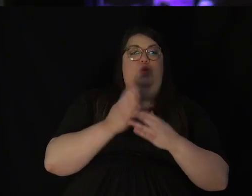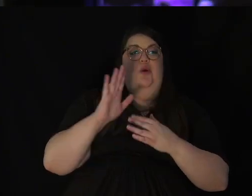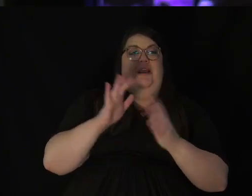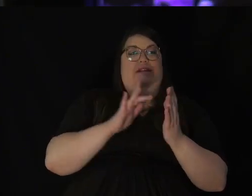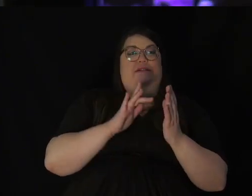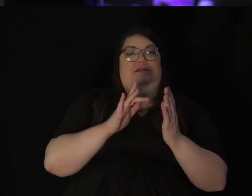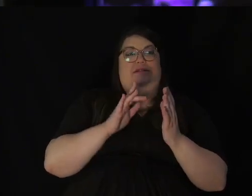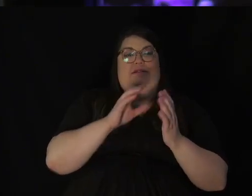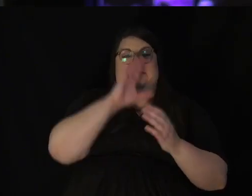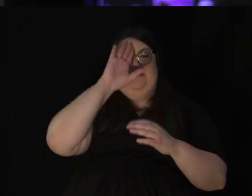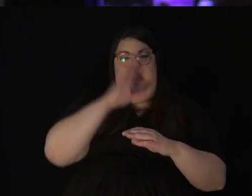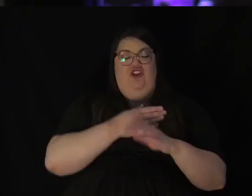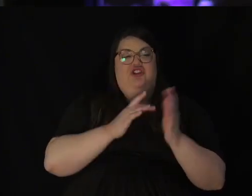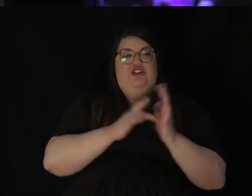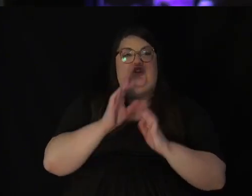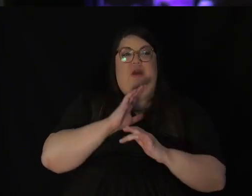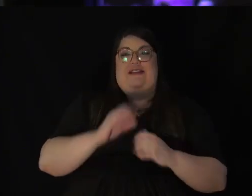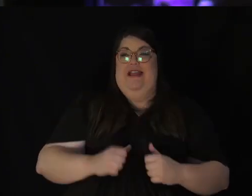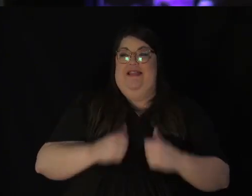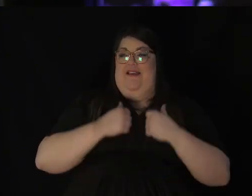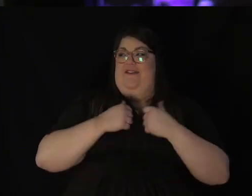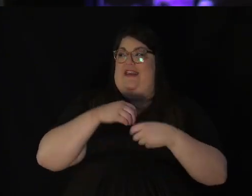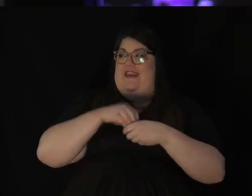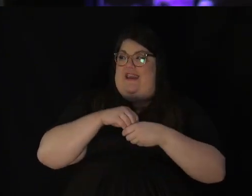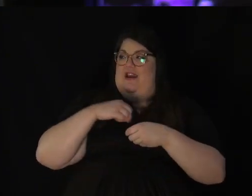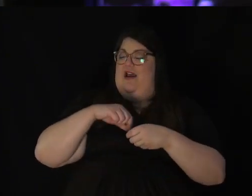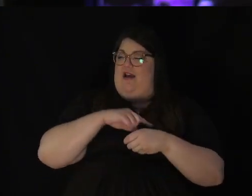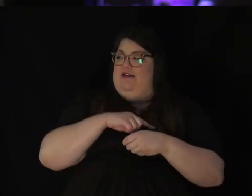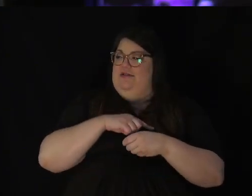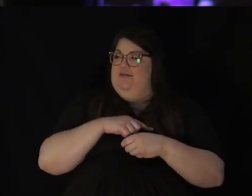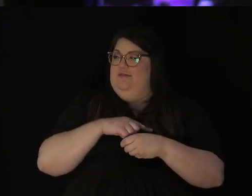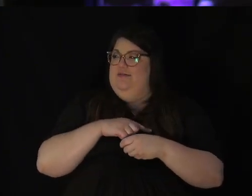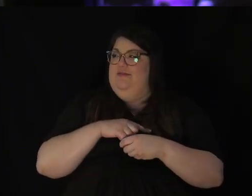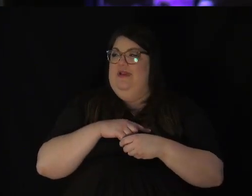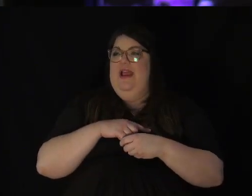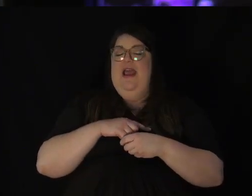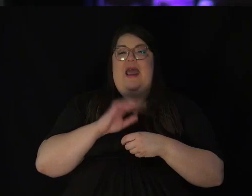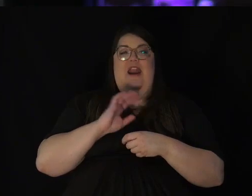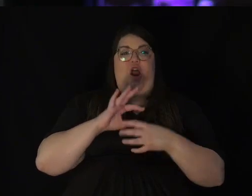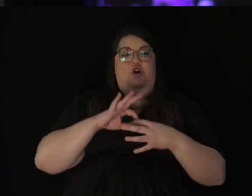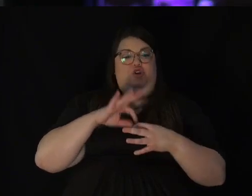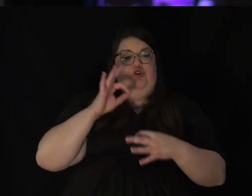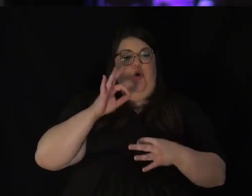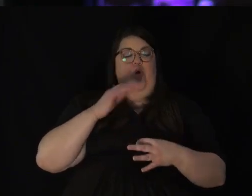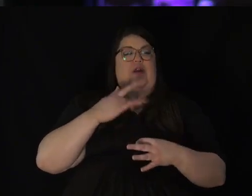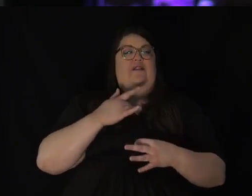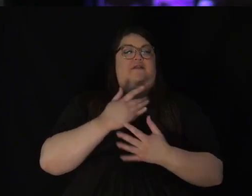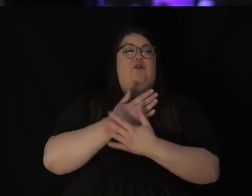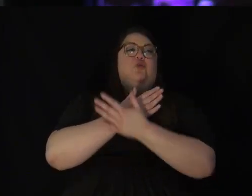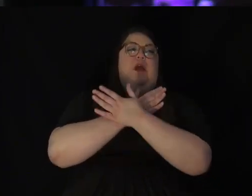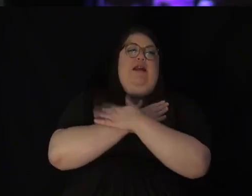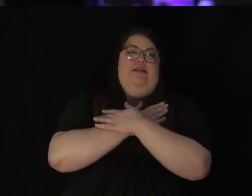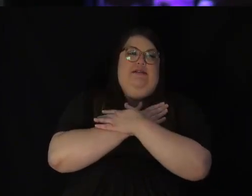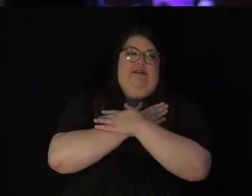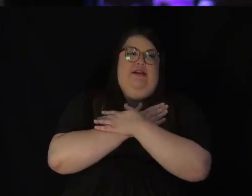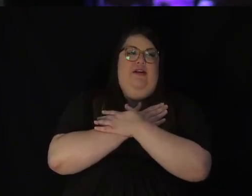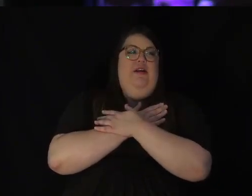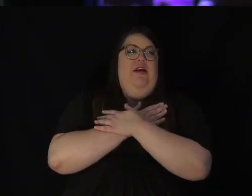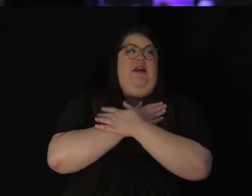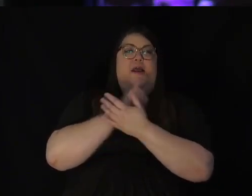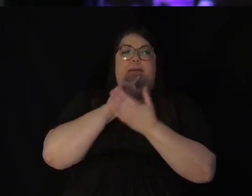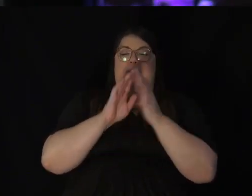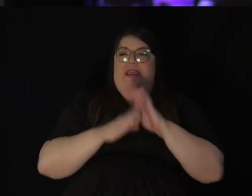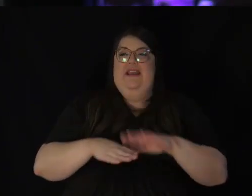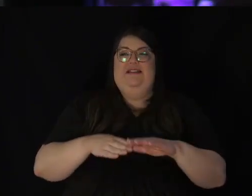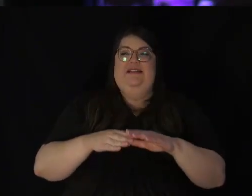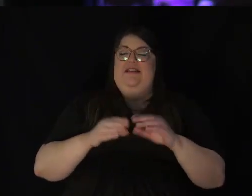us. God gives peace, the peace which finds our soul finds rest, peace that surpasses all